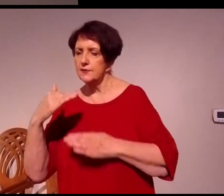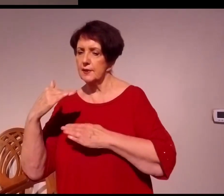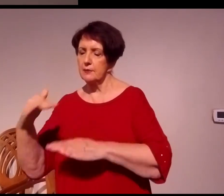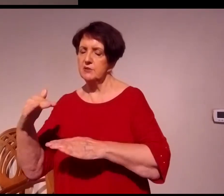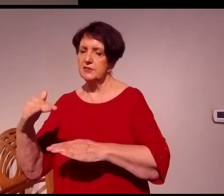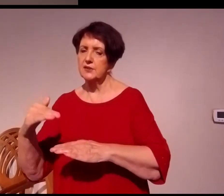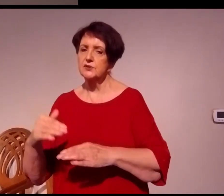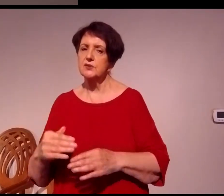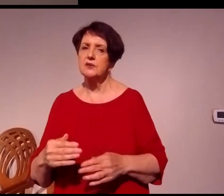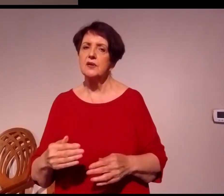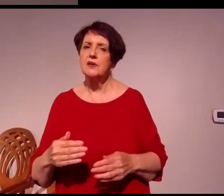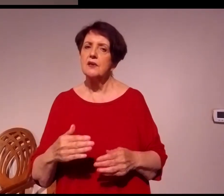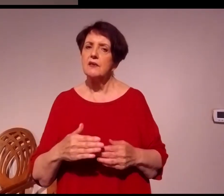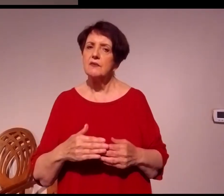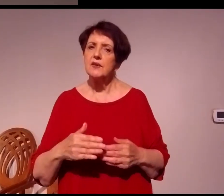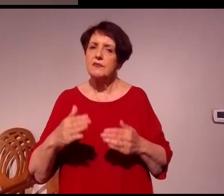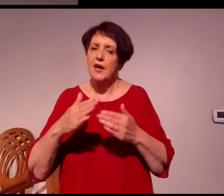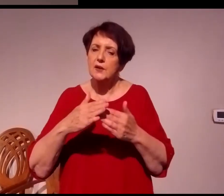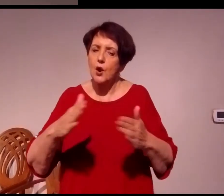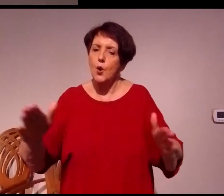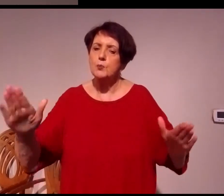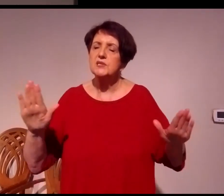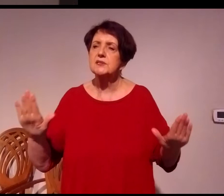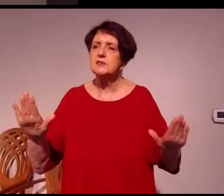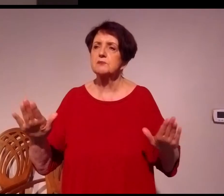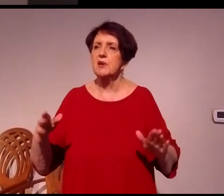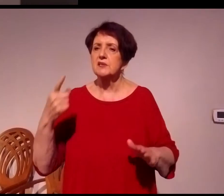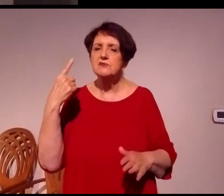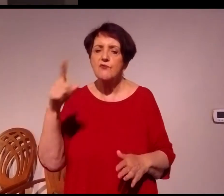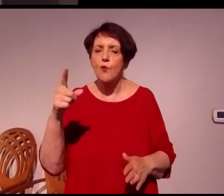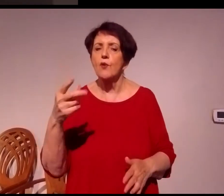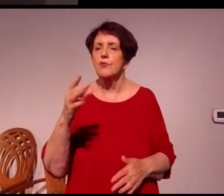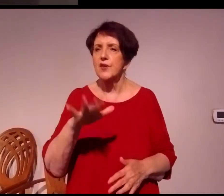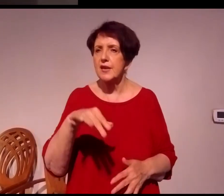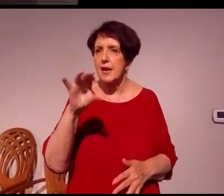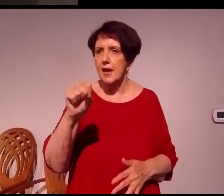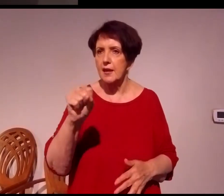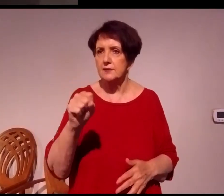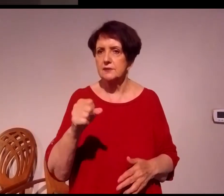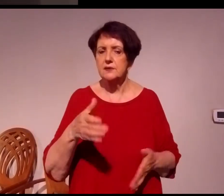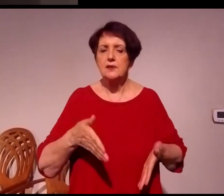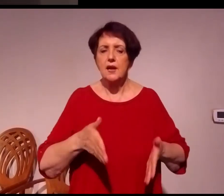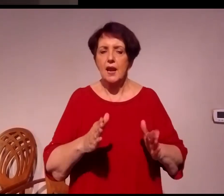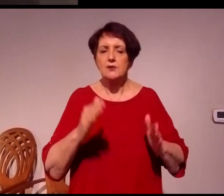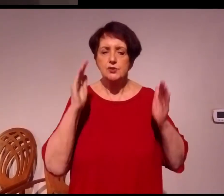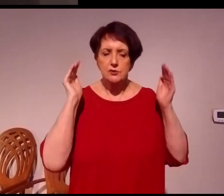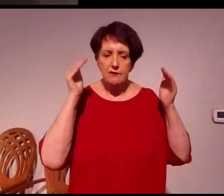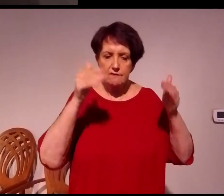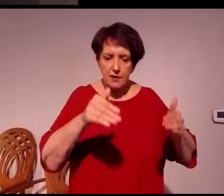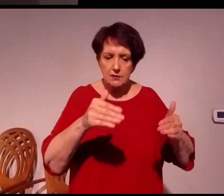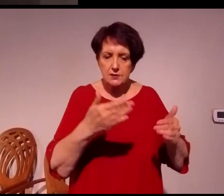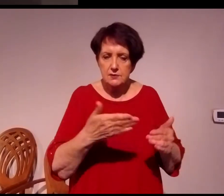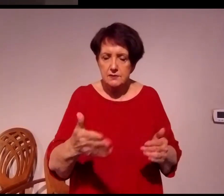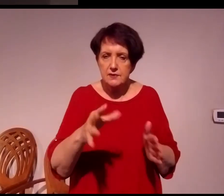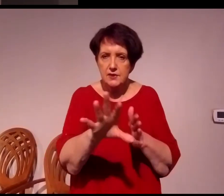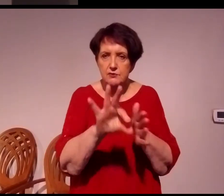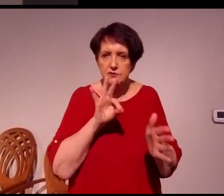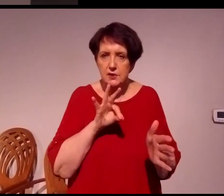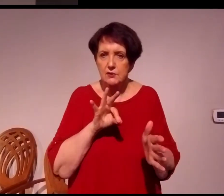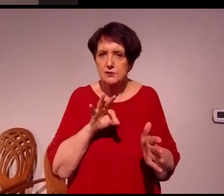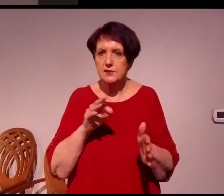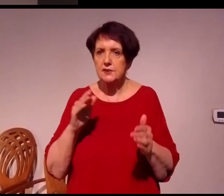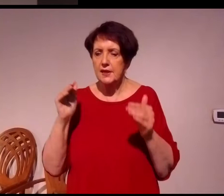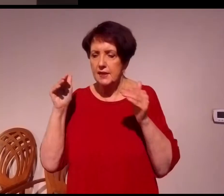opens up the yes. And it allows us to focus on the thing we've chosen and to